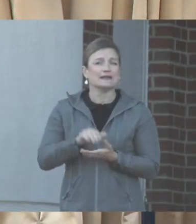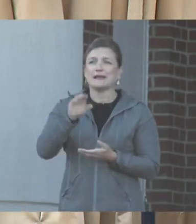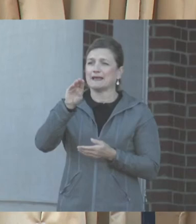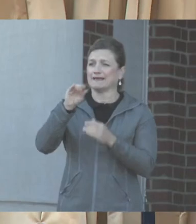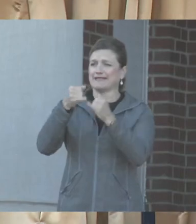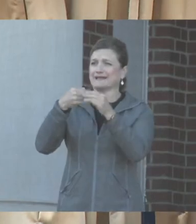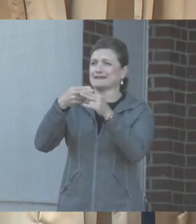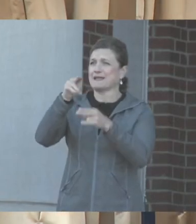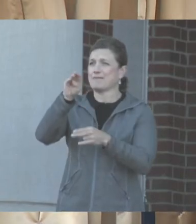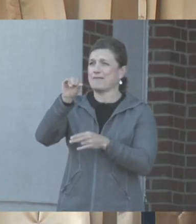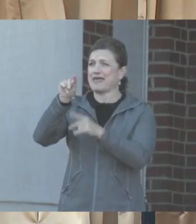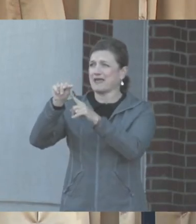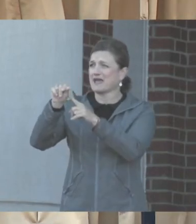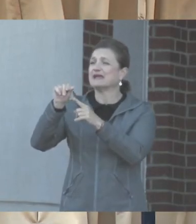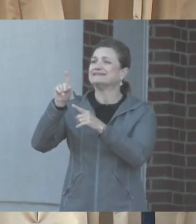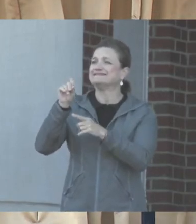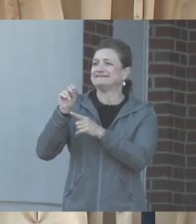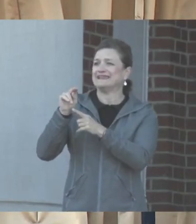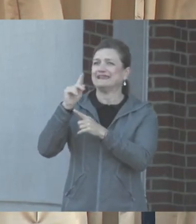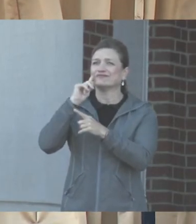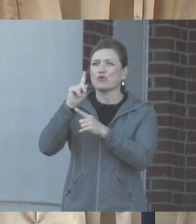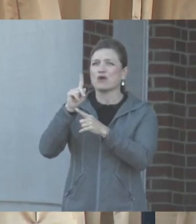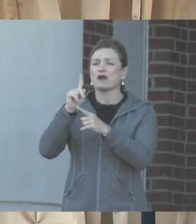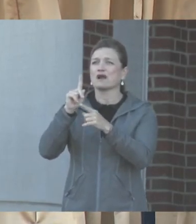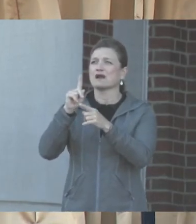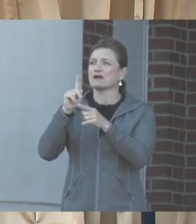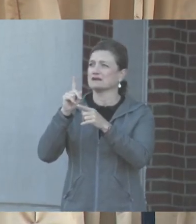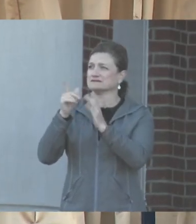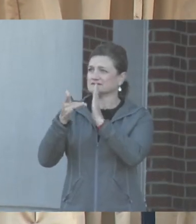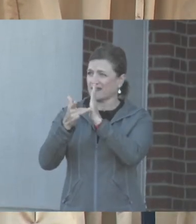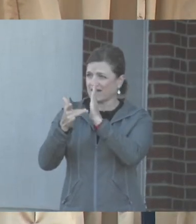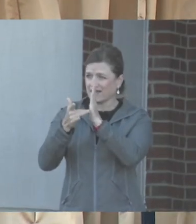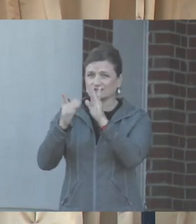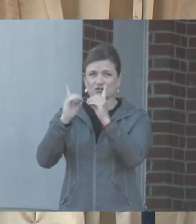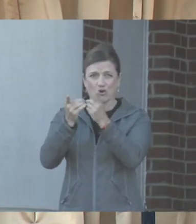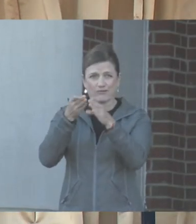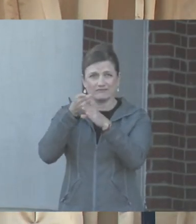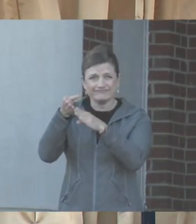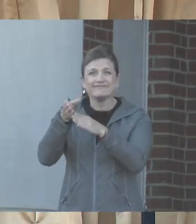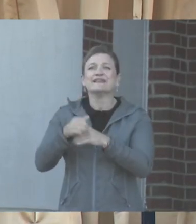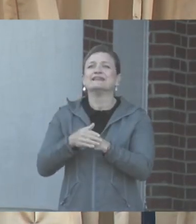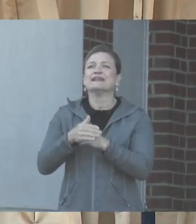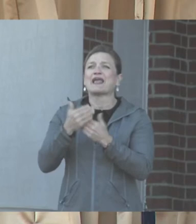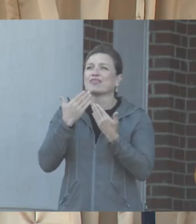Dean, Business Engineering and Technology. You all may be seated.